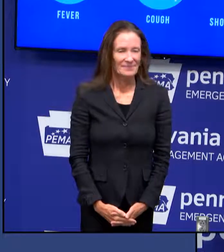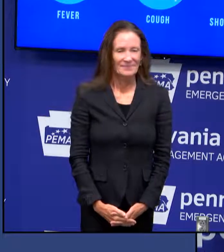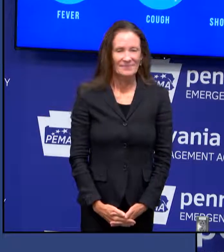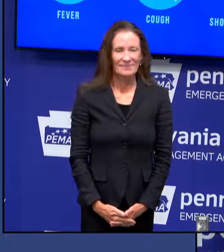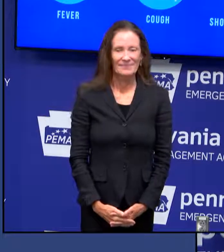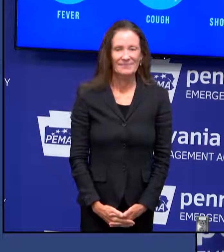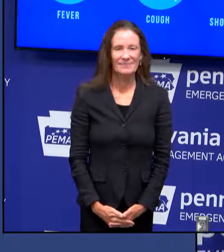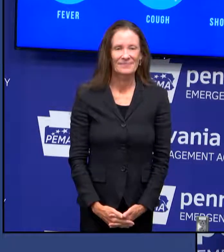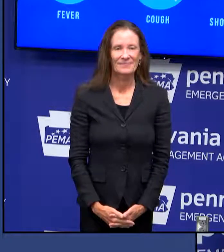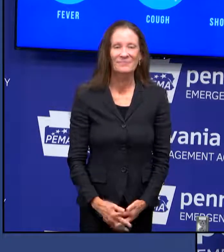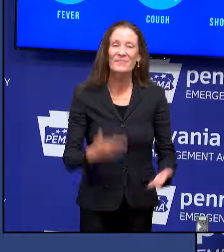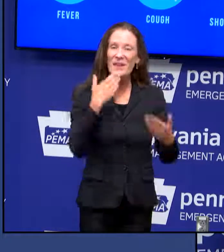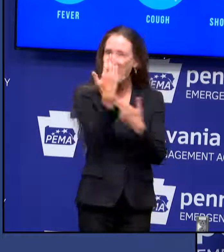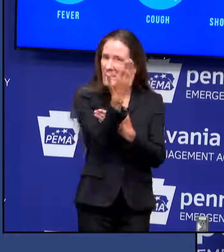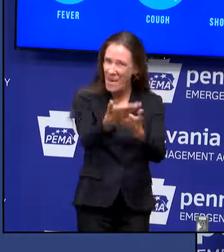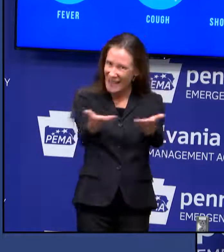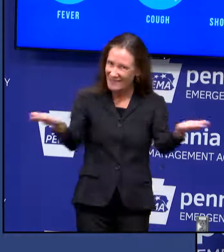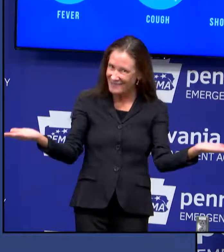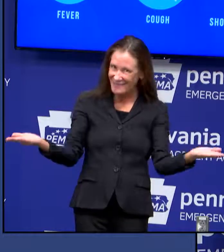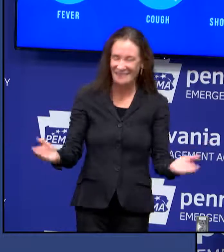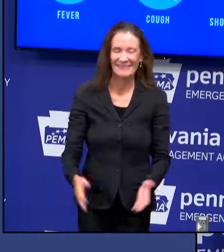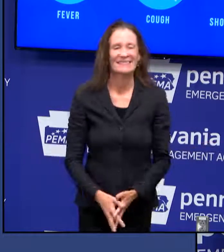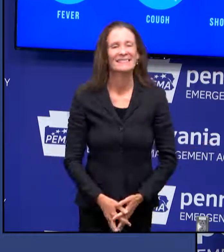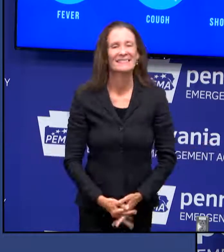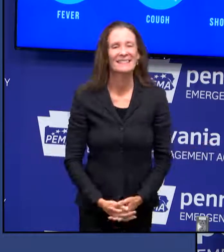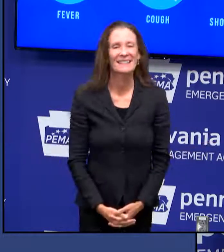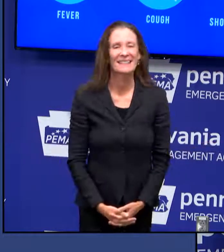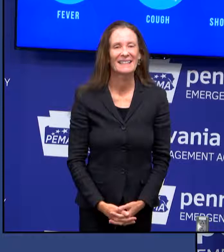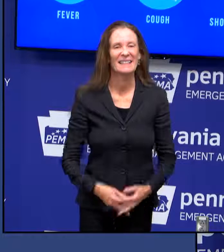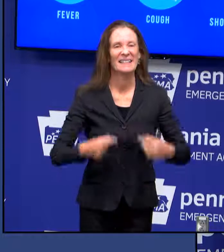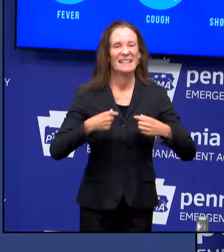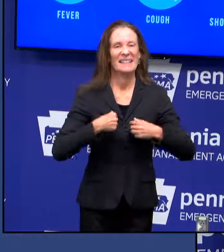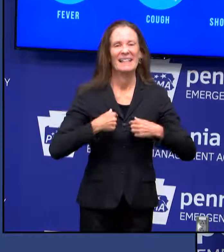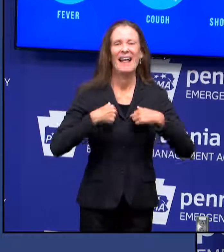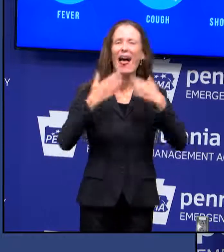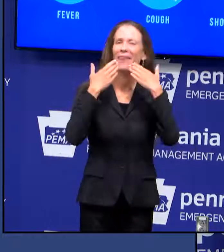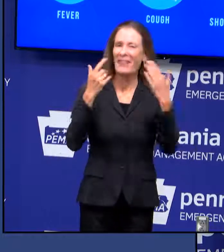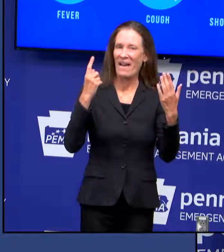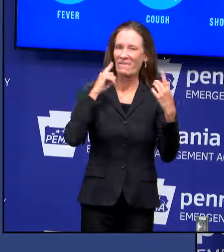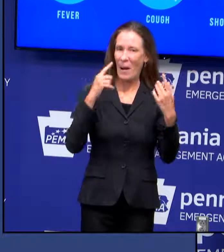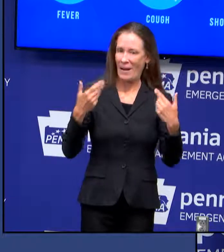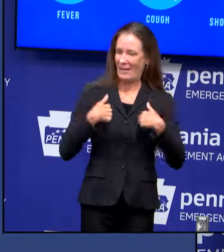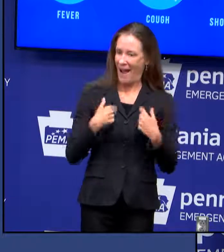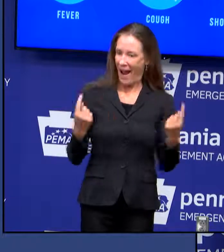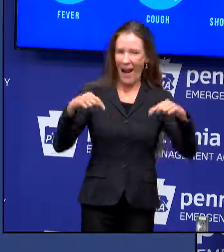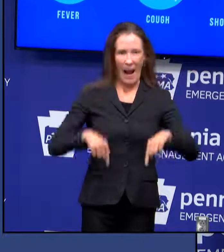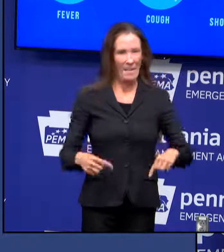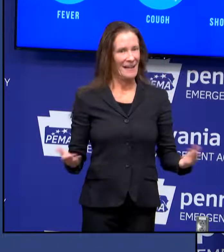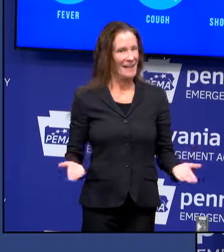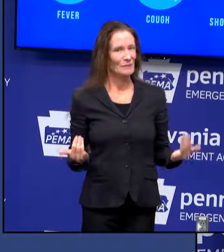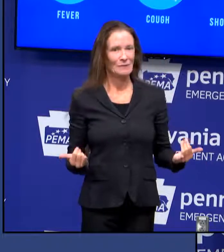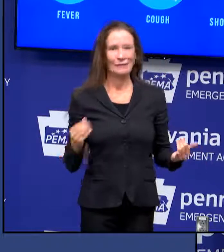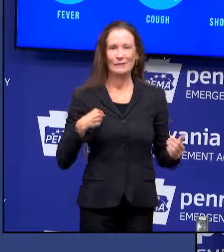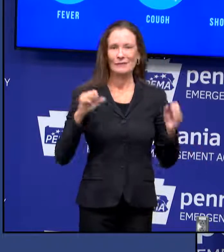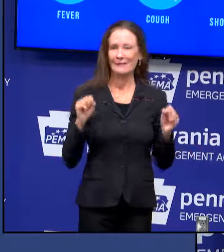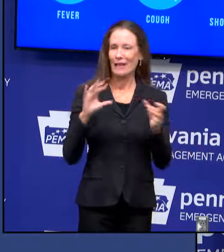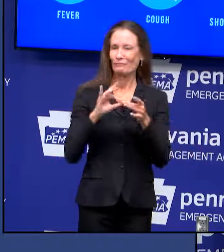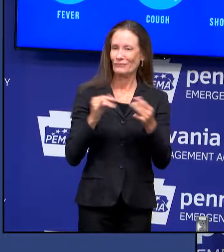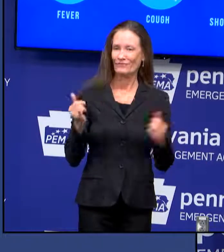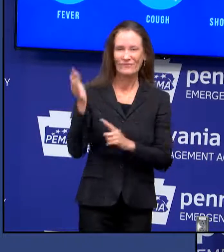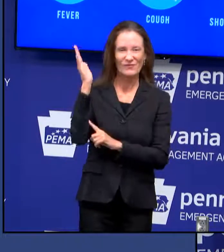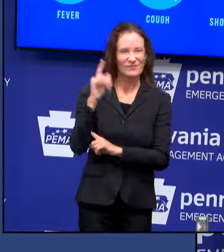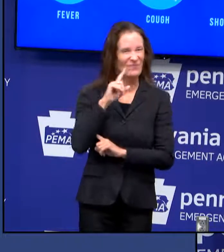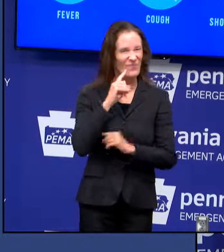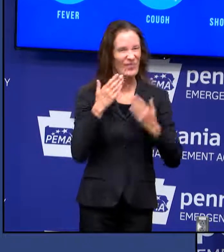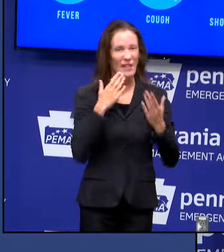So good morning, everyone. First of all, again, thank you for being here and for allowing me to have the opportunity to speak to you today. So again, my name is Jamie Riley.